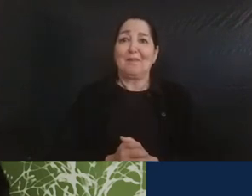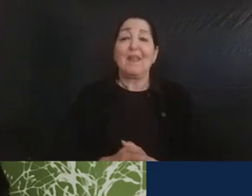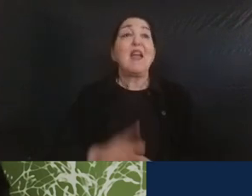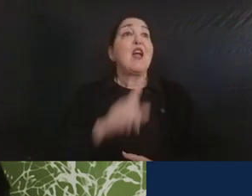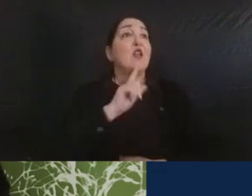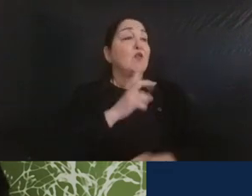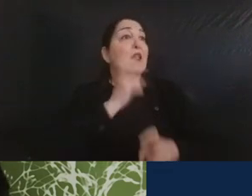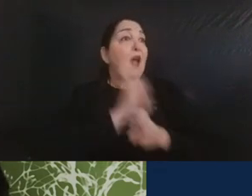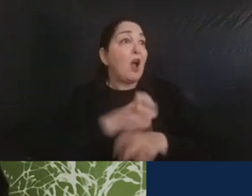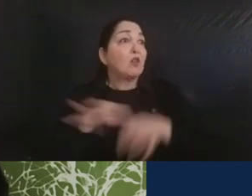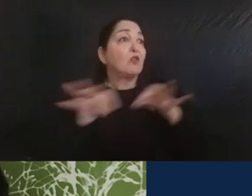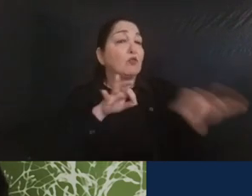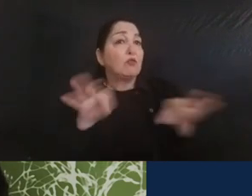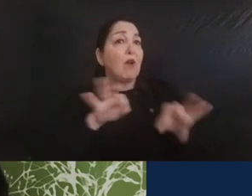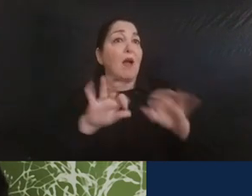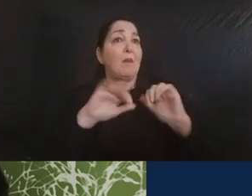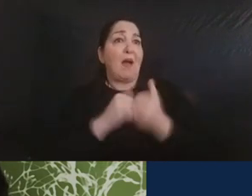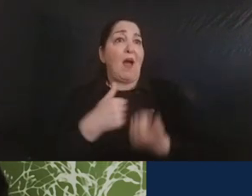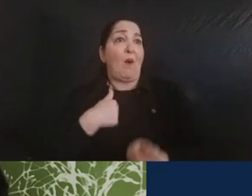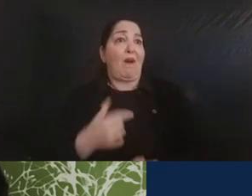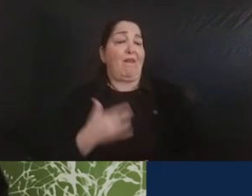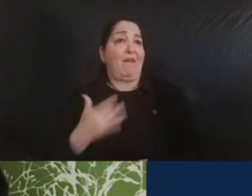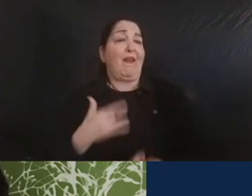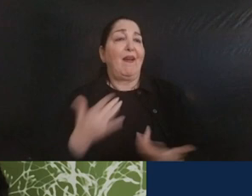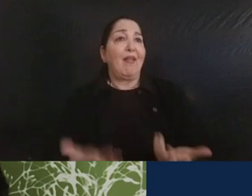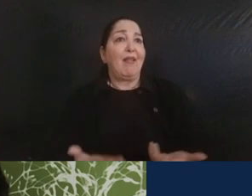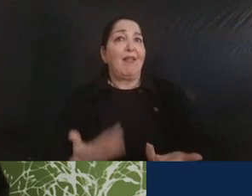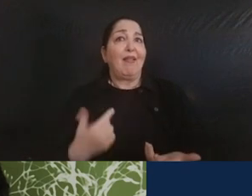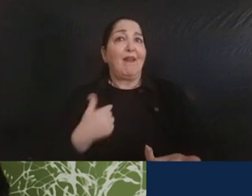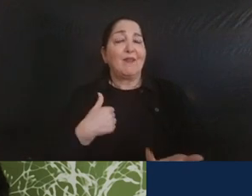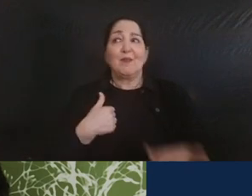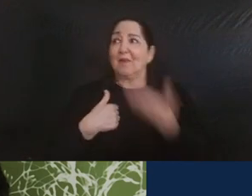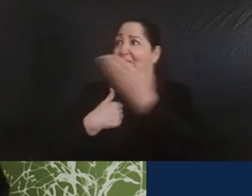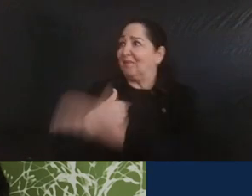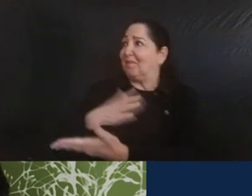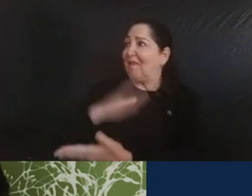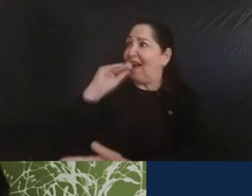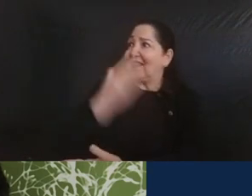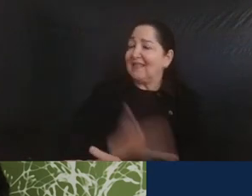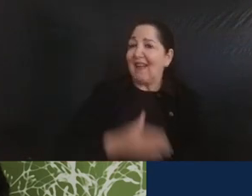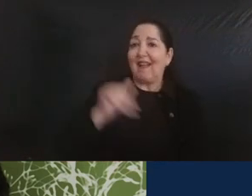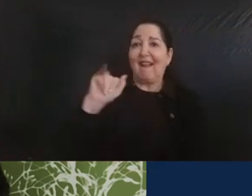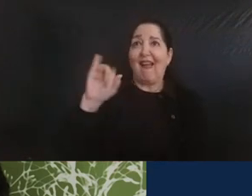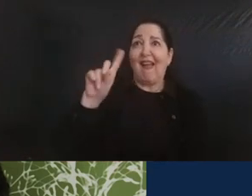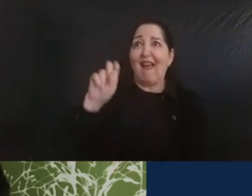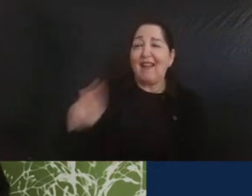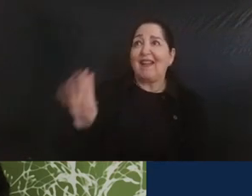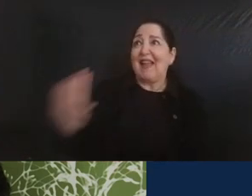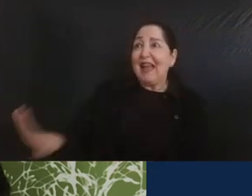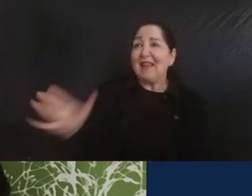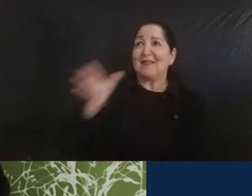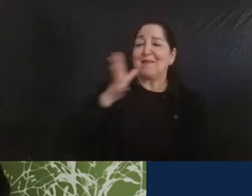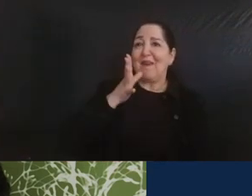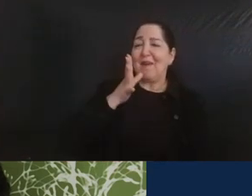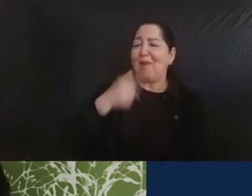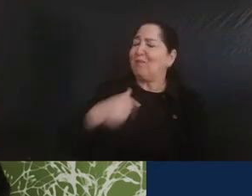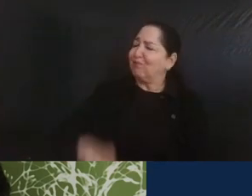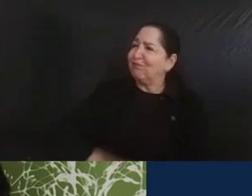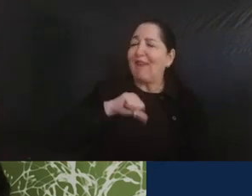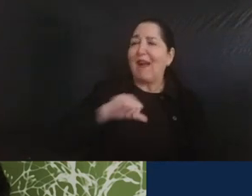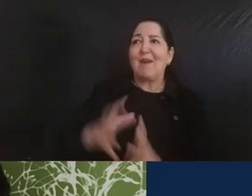how proud I am to be Aiden's mom, how proud I am of Aiden and how far he's